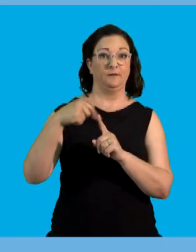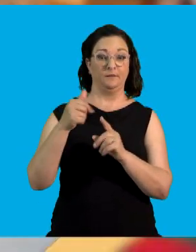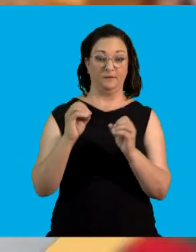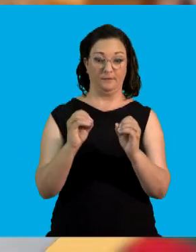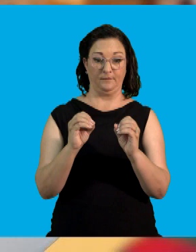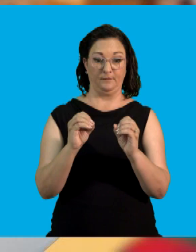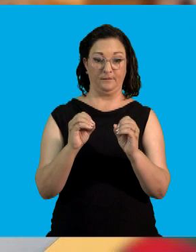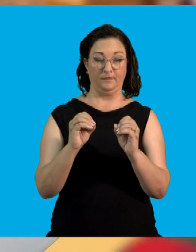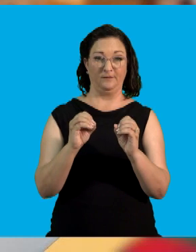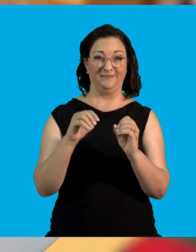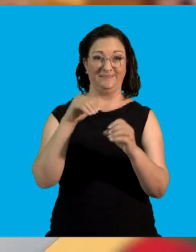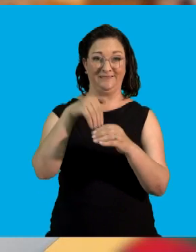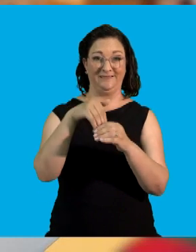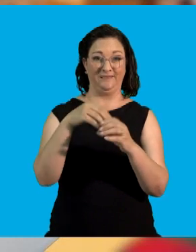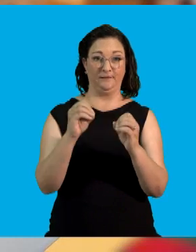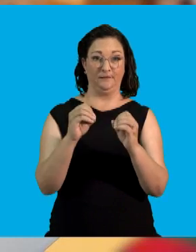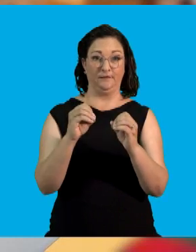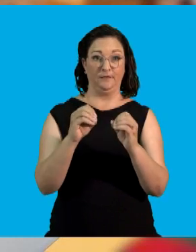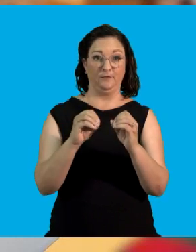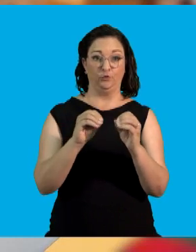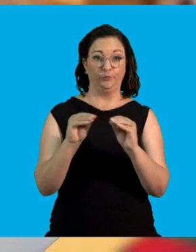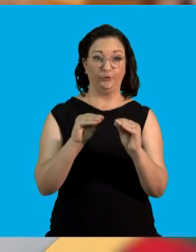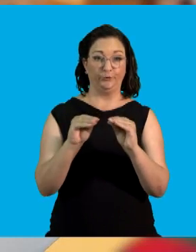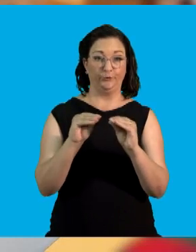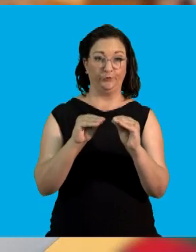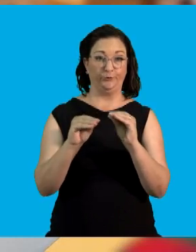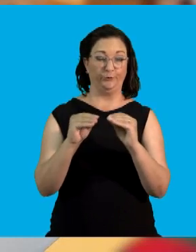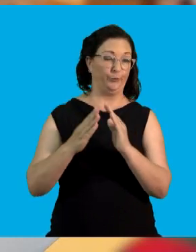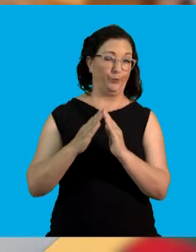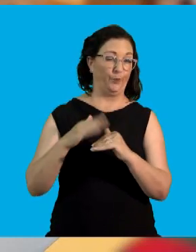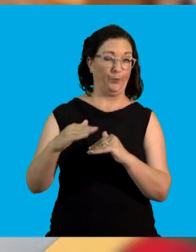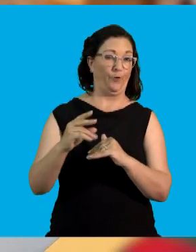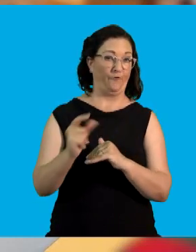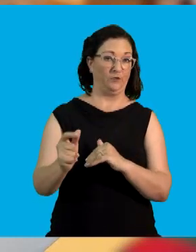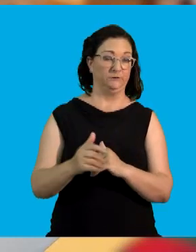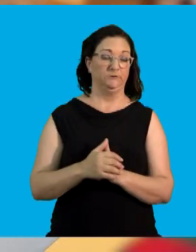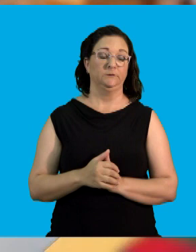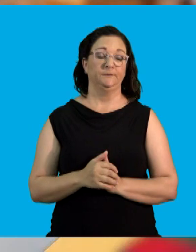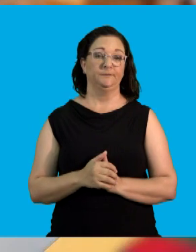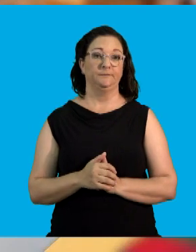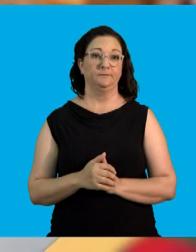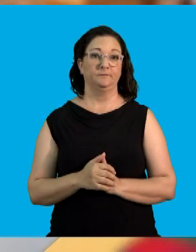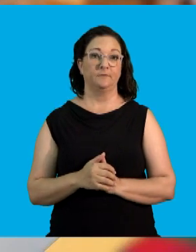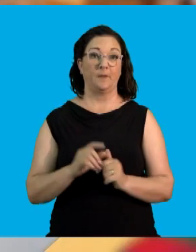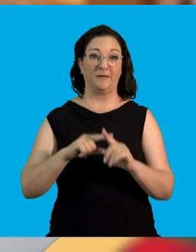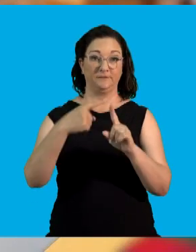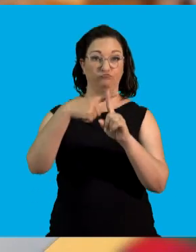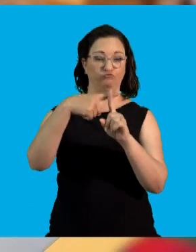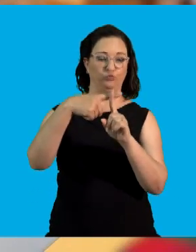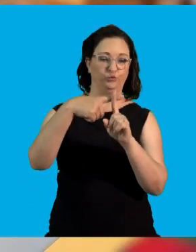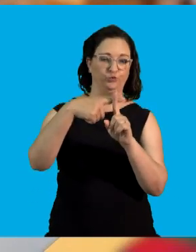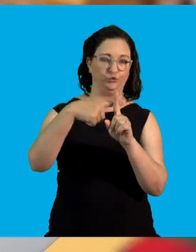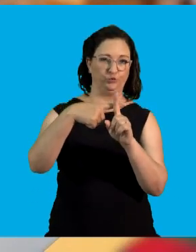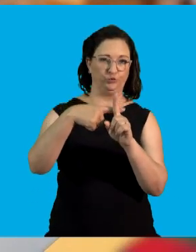material, then the particles making up that material are going to increase in terms of the motion. They're going to move faster and faster. And when